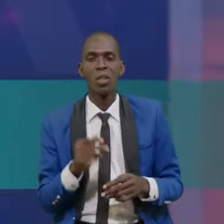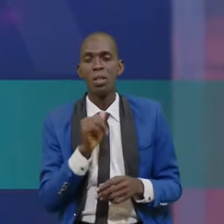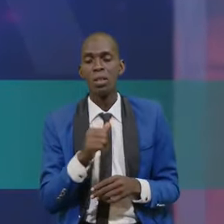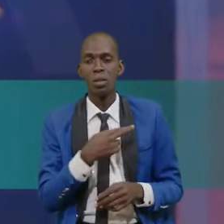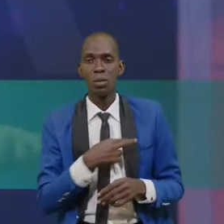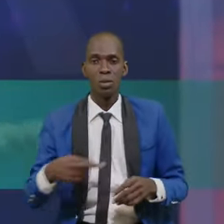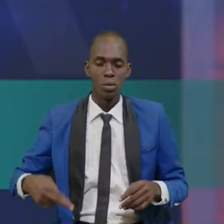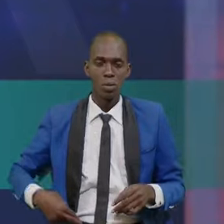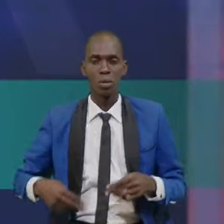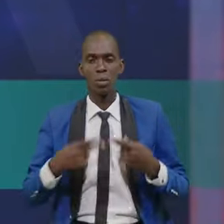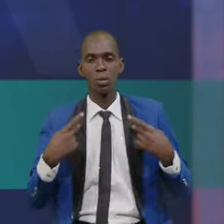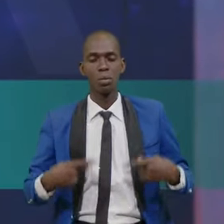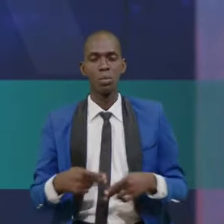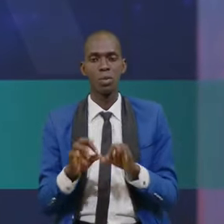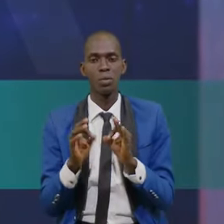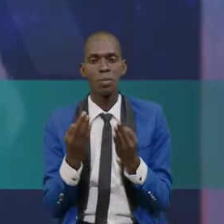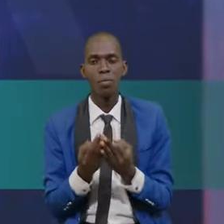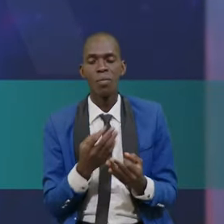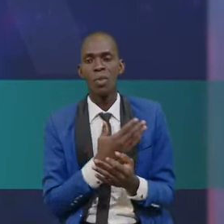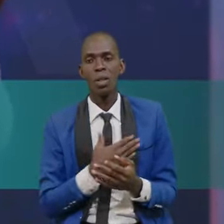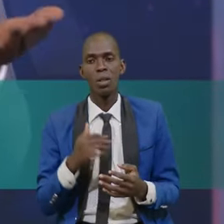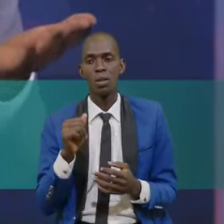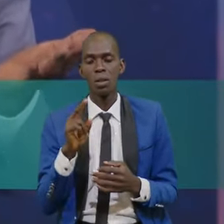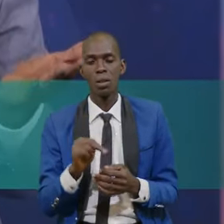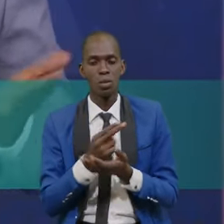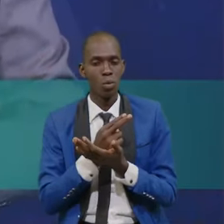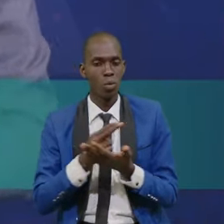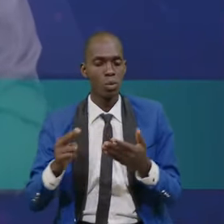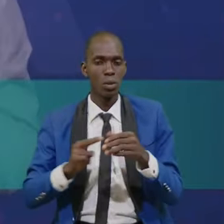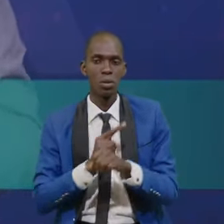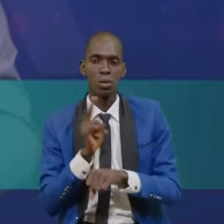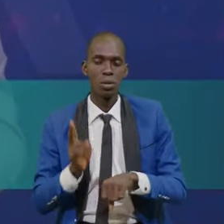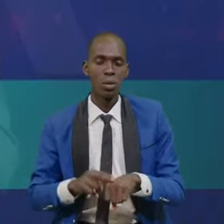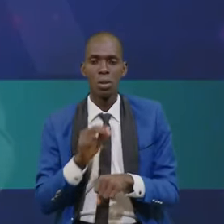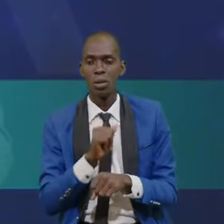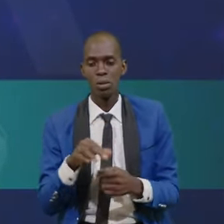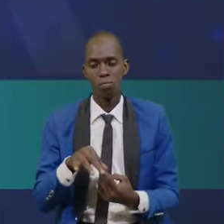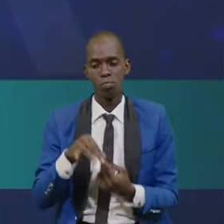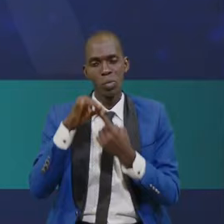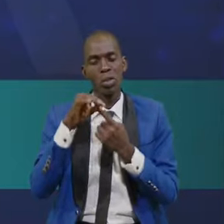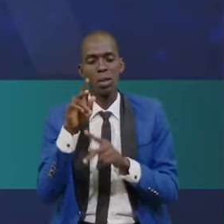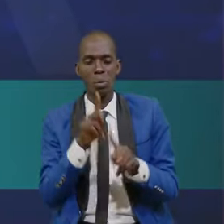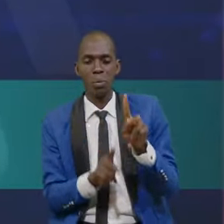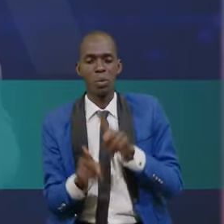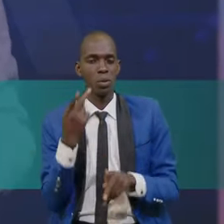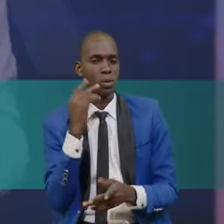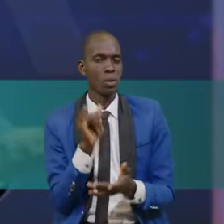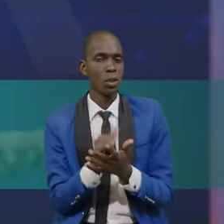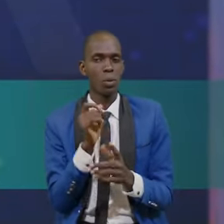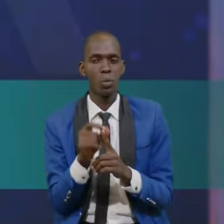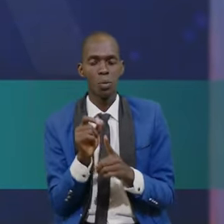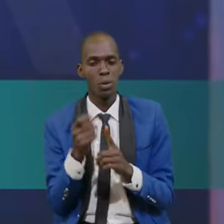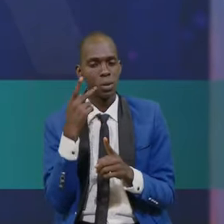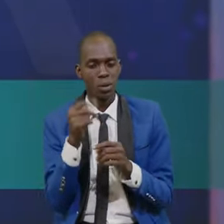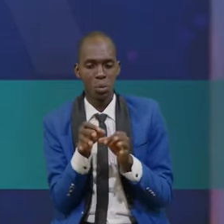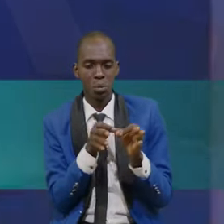priesthood, and holy nation, a peculiar people. Look at that. Look at the description of the